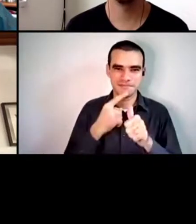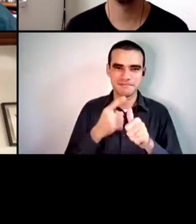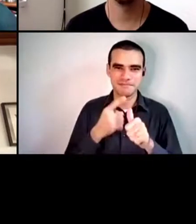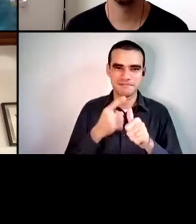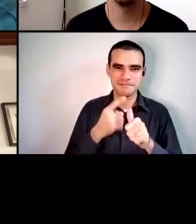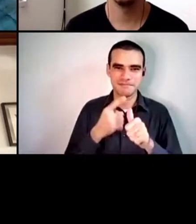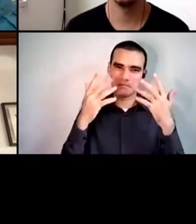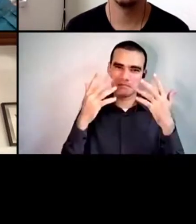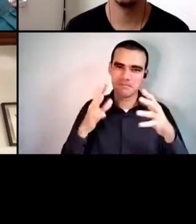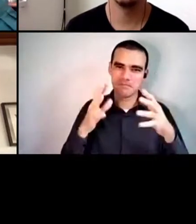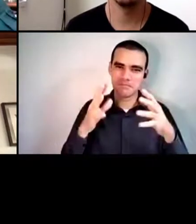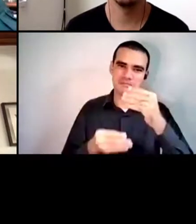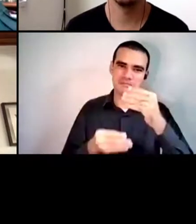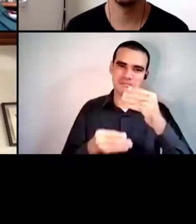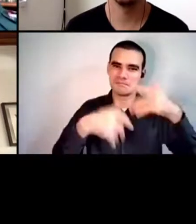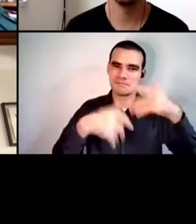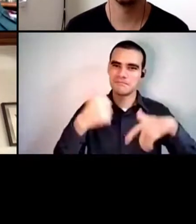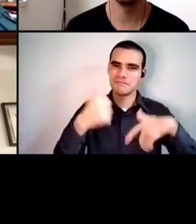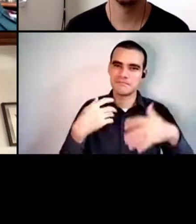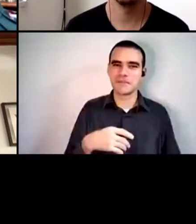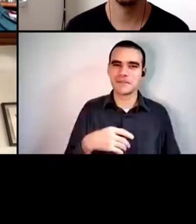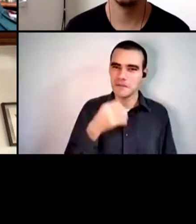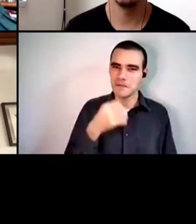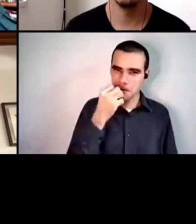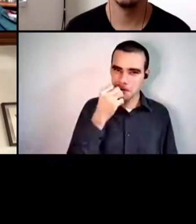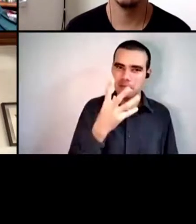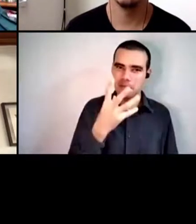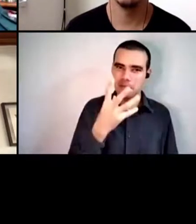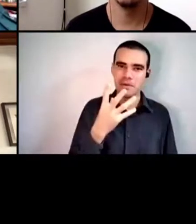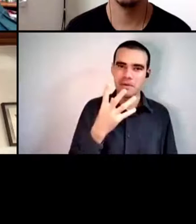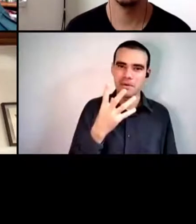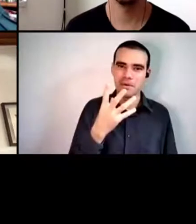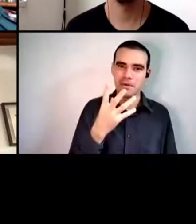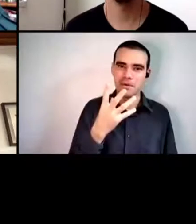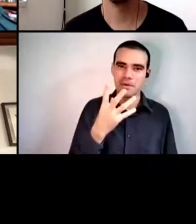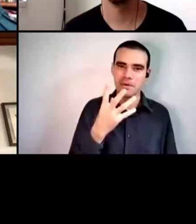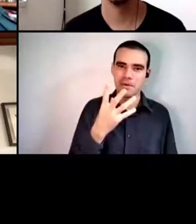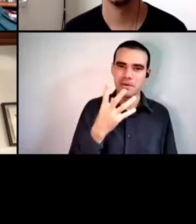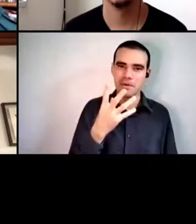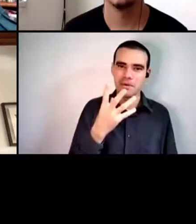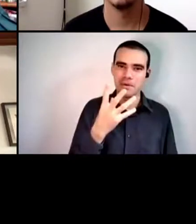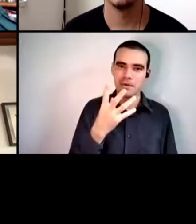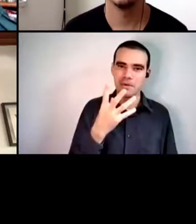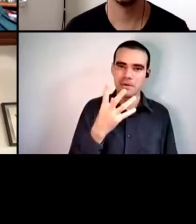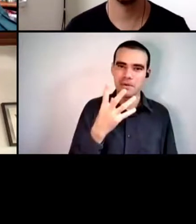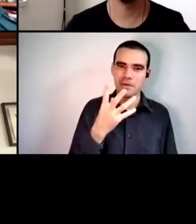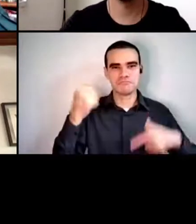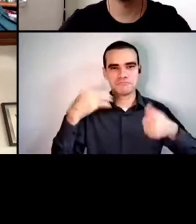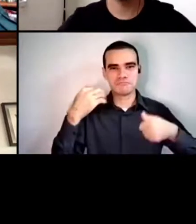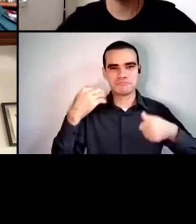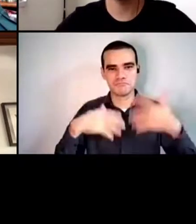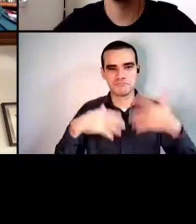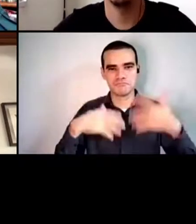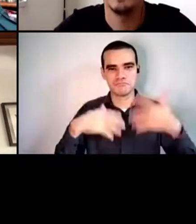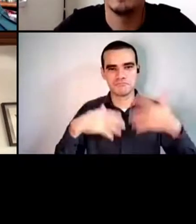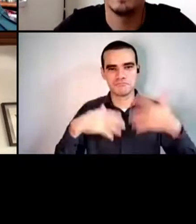Congratulations for your speech, Mario Livio. I think it's extraordinary the way you put it.